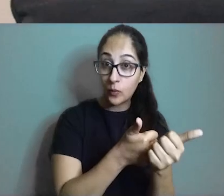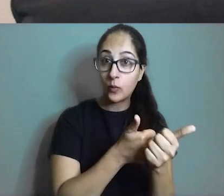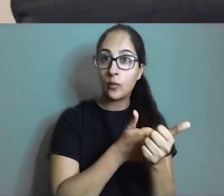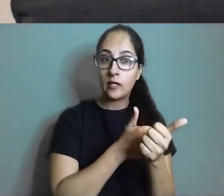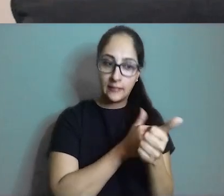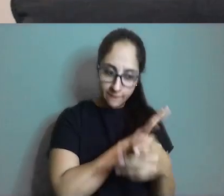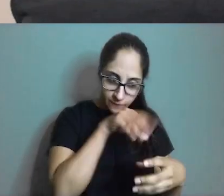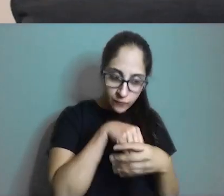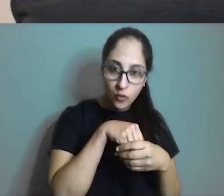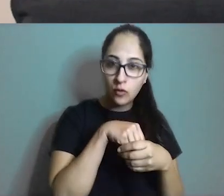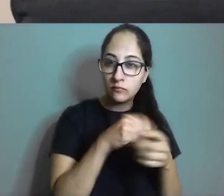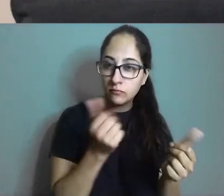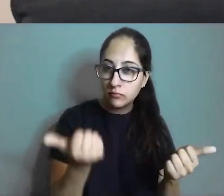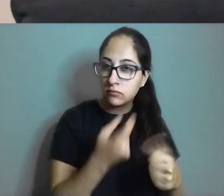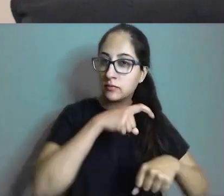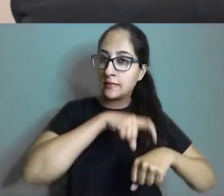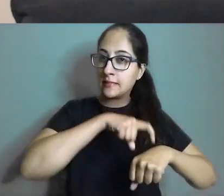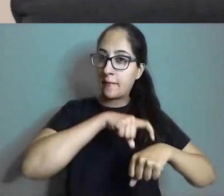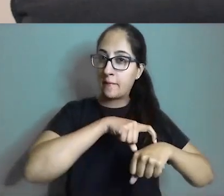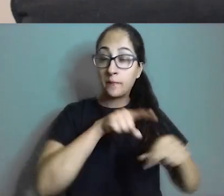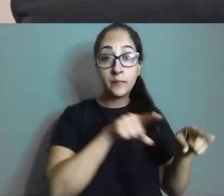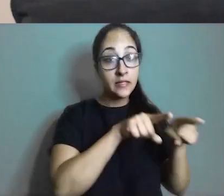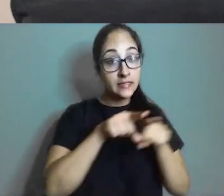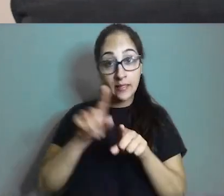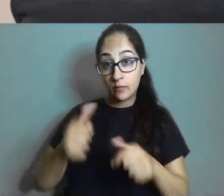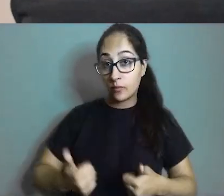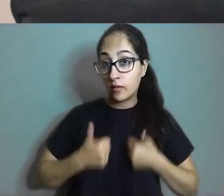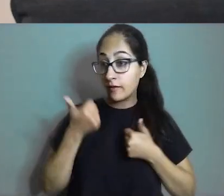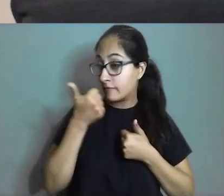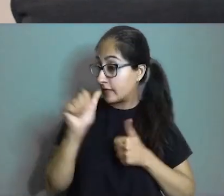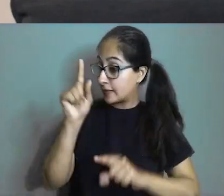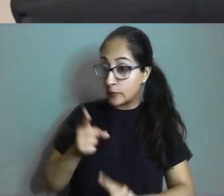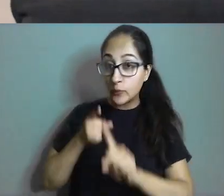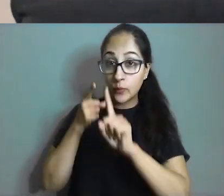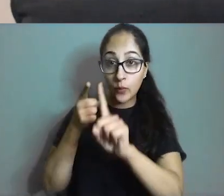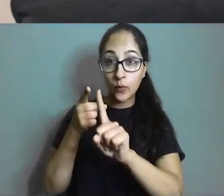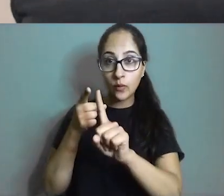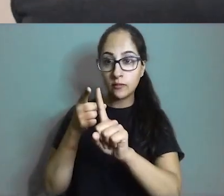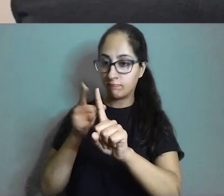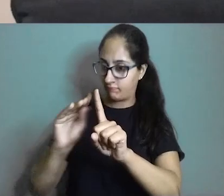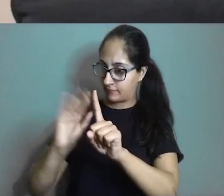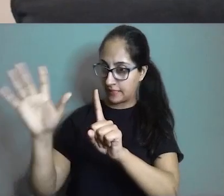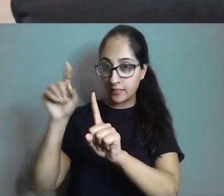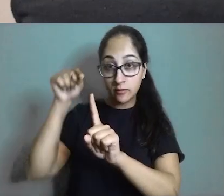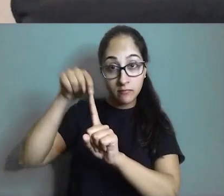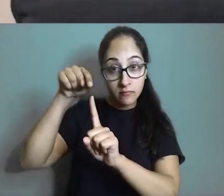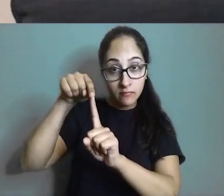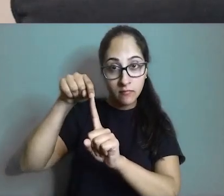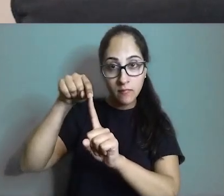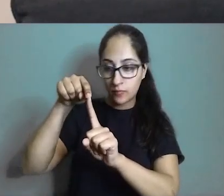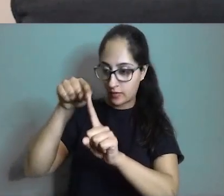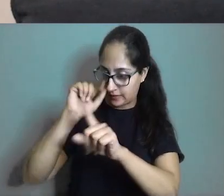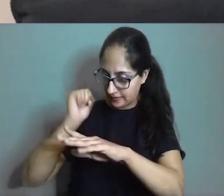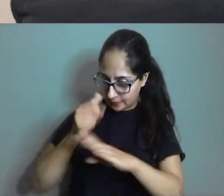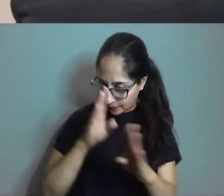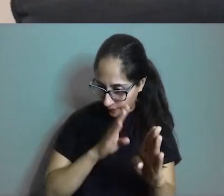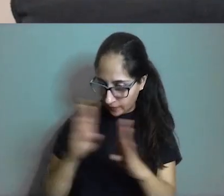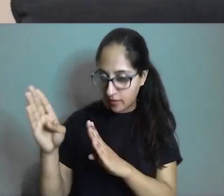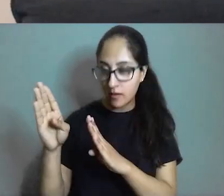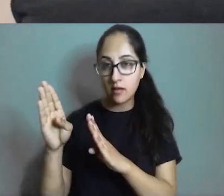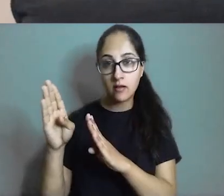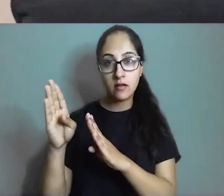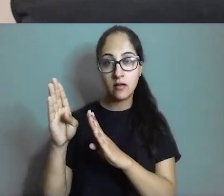to you. You have to sit down, you have to make a plan, you have to execute your plan, and you have to put in the time to get